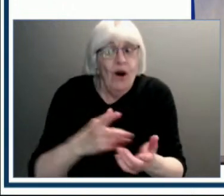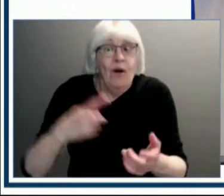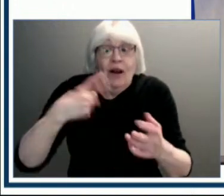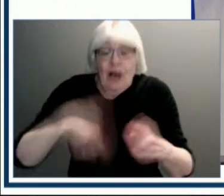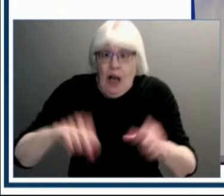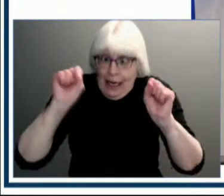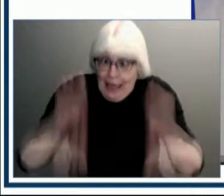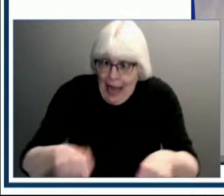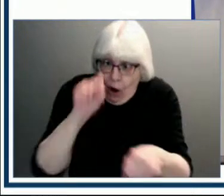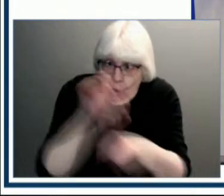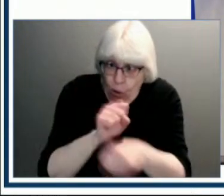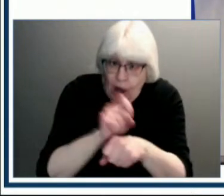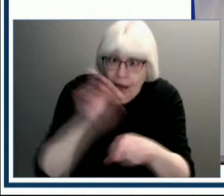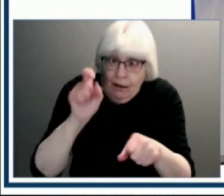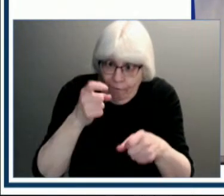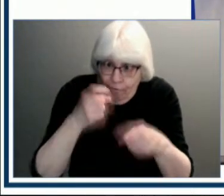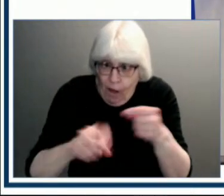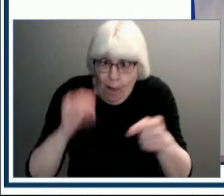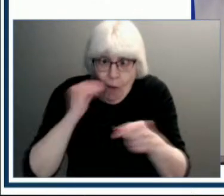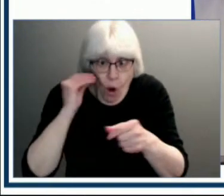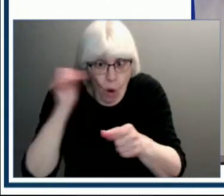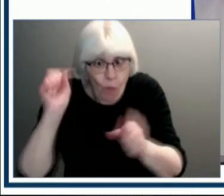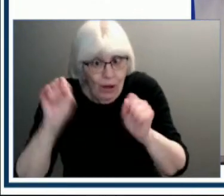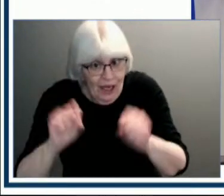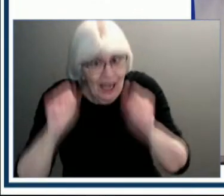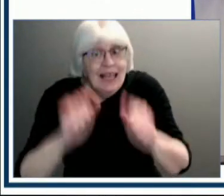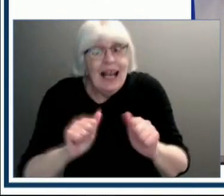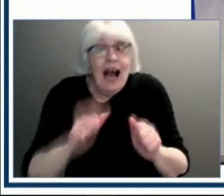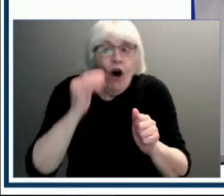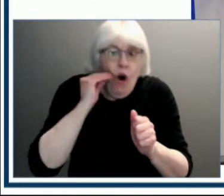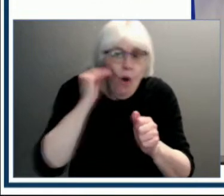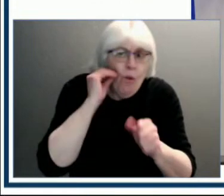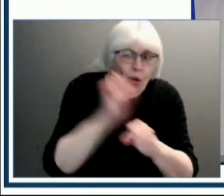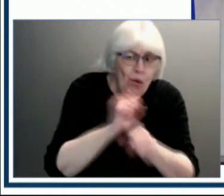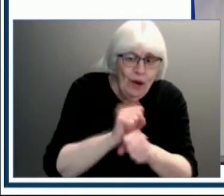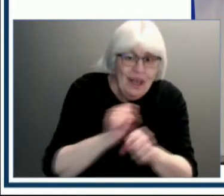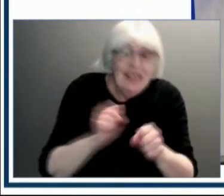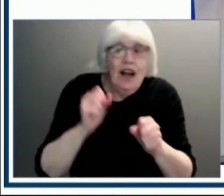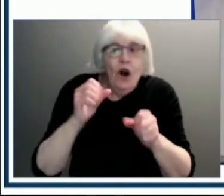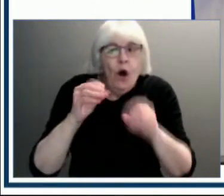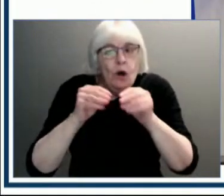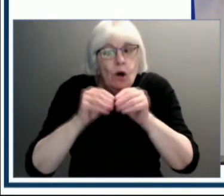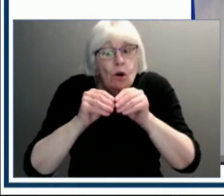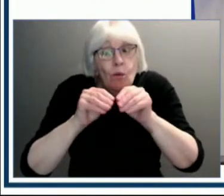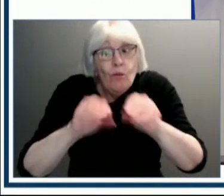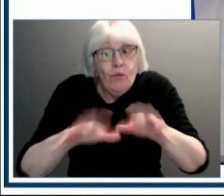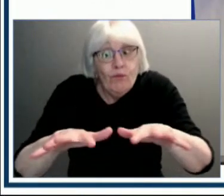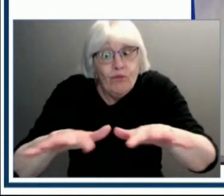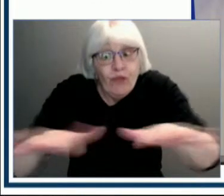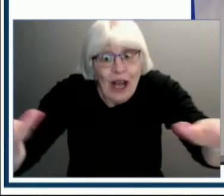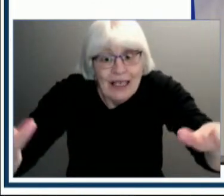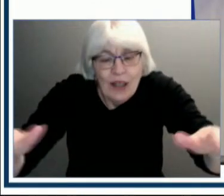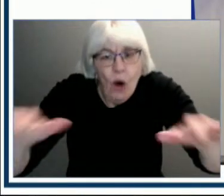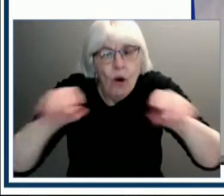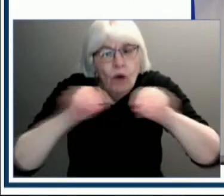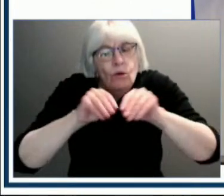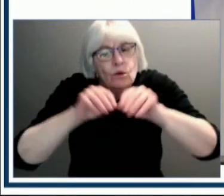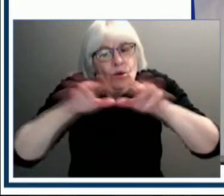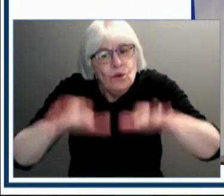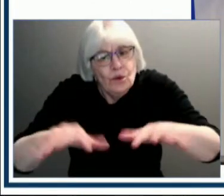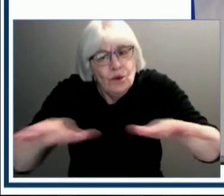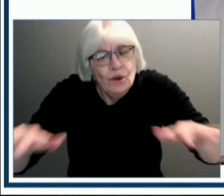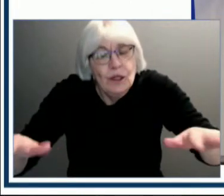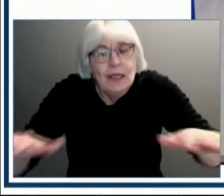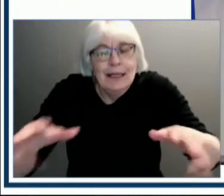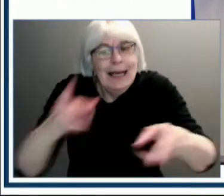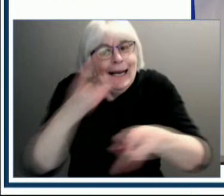to slow the spread. And slowing the spread helps keep communities safe. And keeping communities safer allows kids to